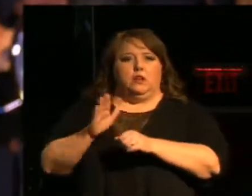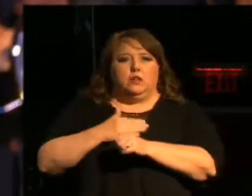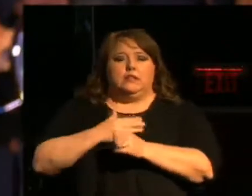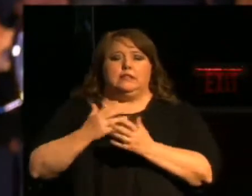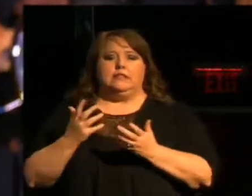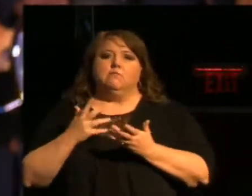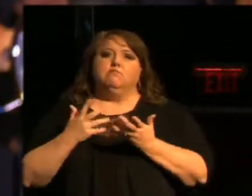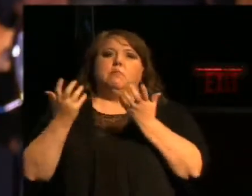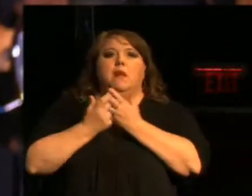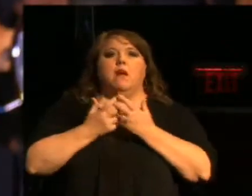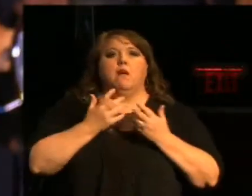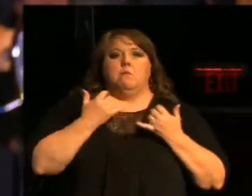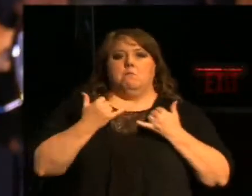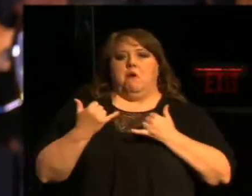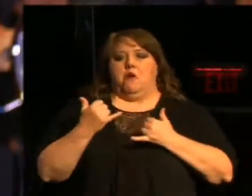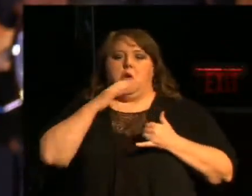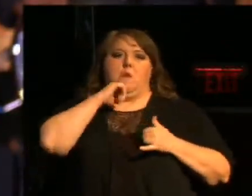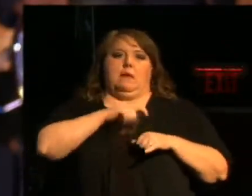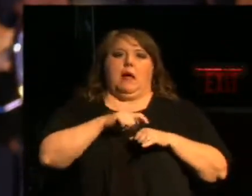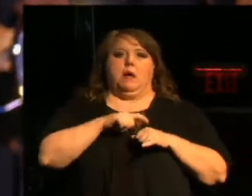the God that never leaves the one behind.